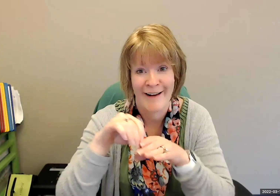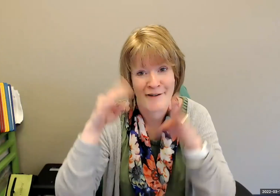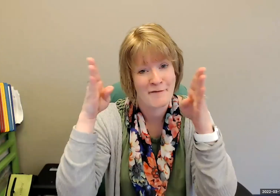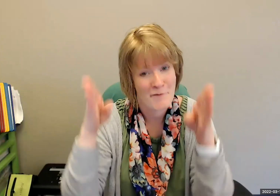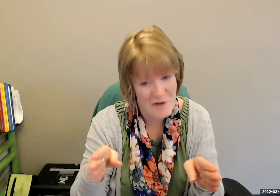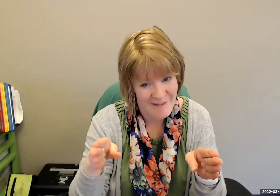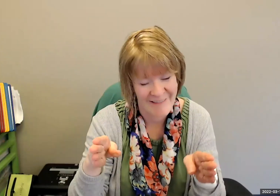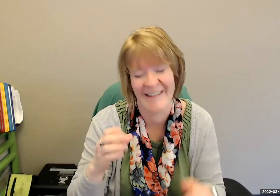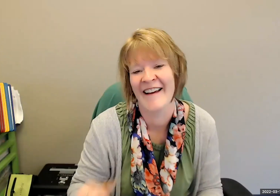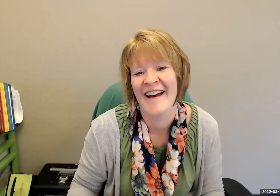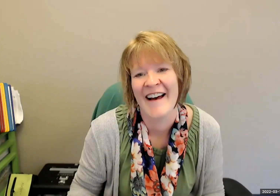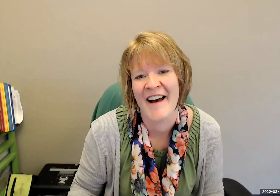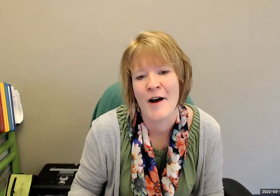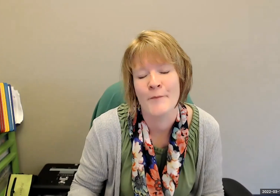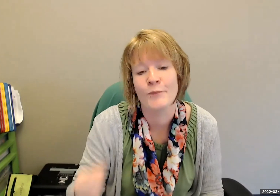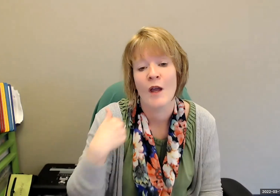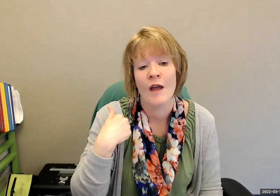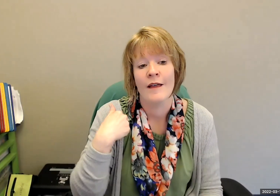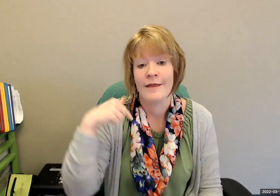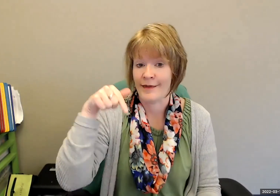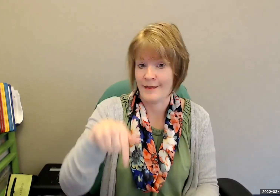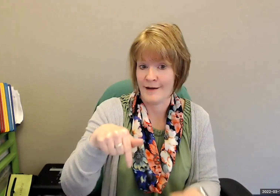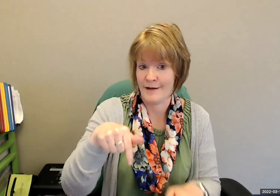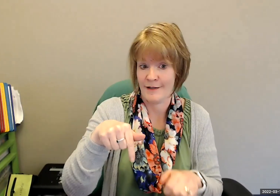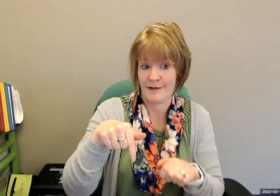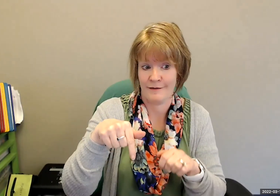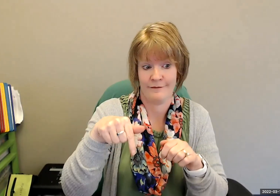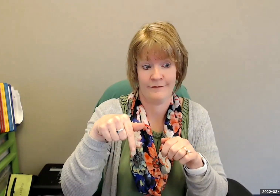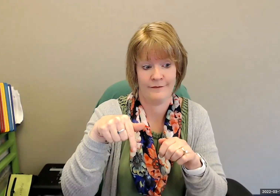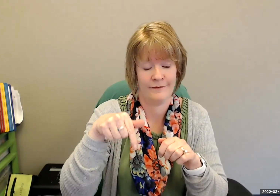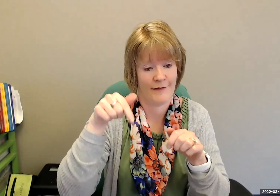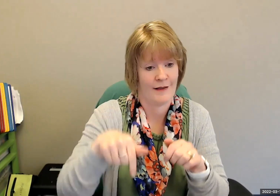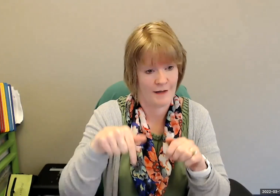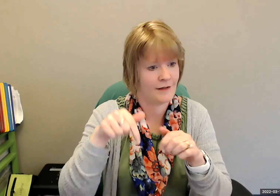And we're not doing it remote. We're going to be in person together.